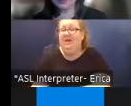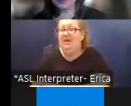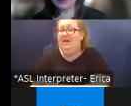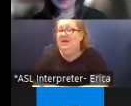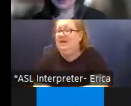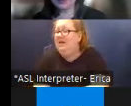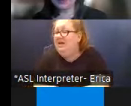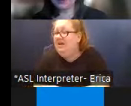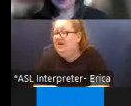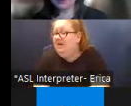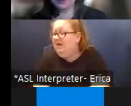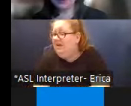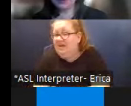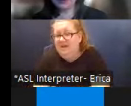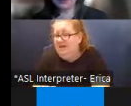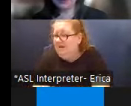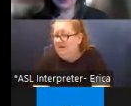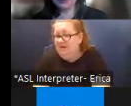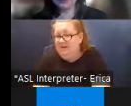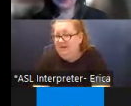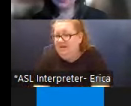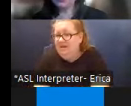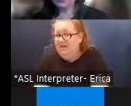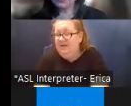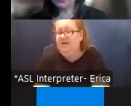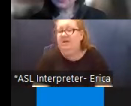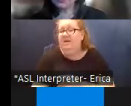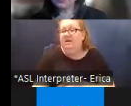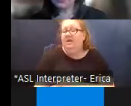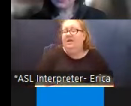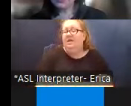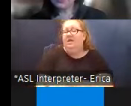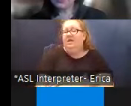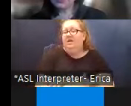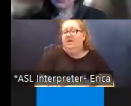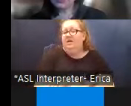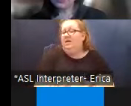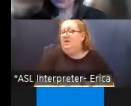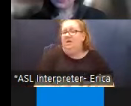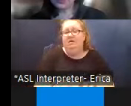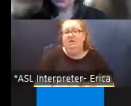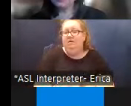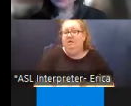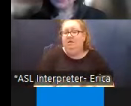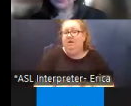and bioswales and stuff. Is there areas in the town where we could make use of those?